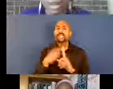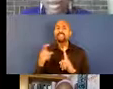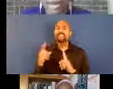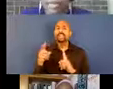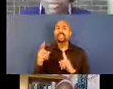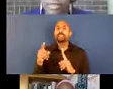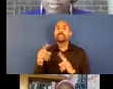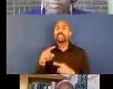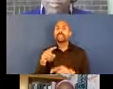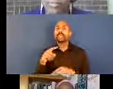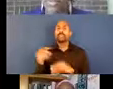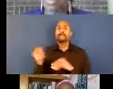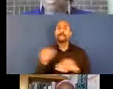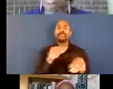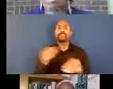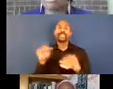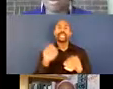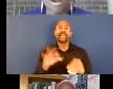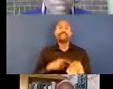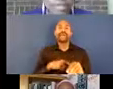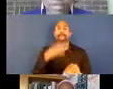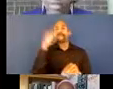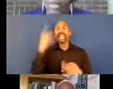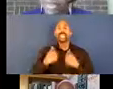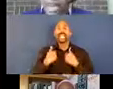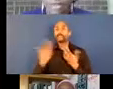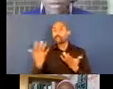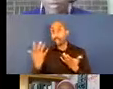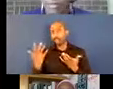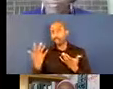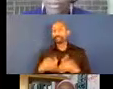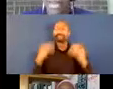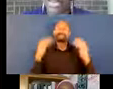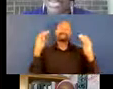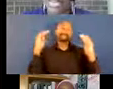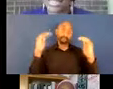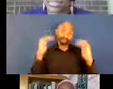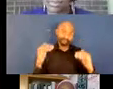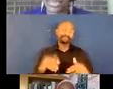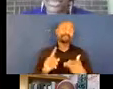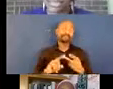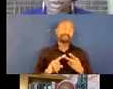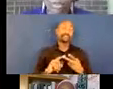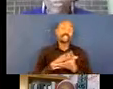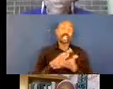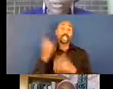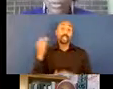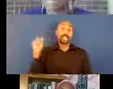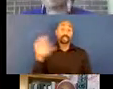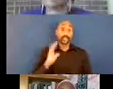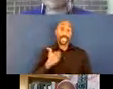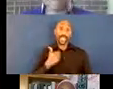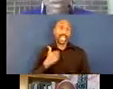Scholar activism. Our research is not neutral. and any such pretense only reveals